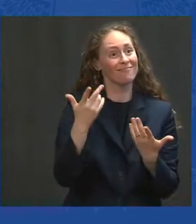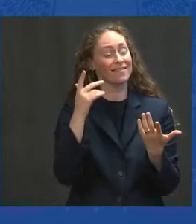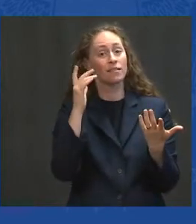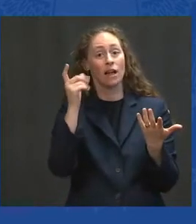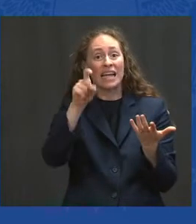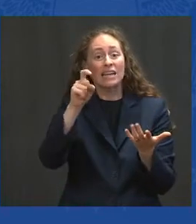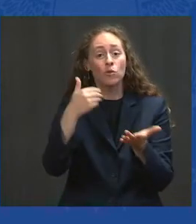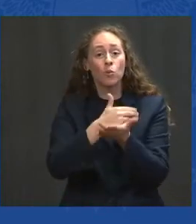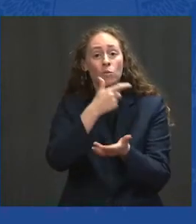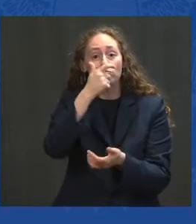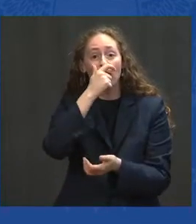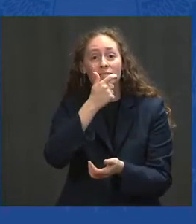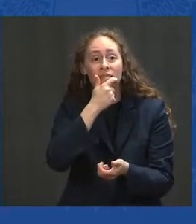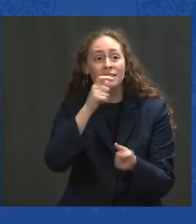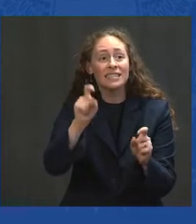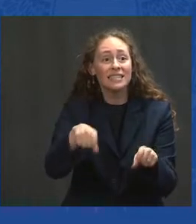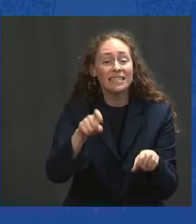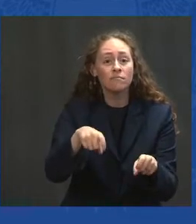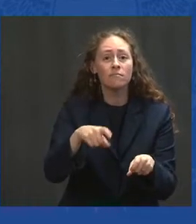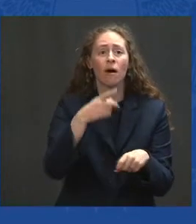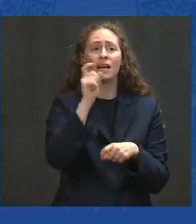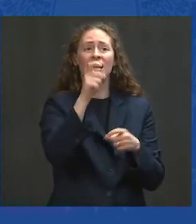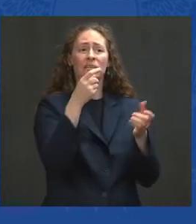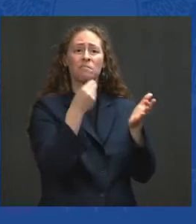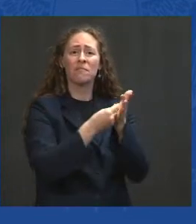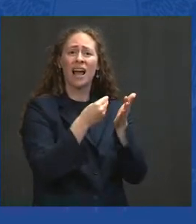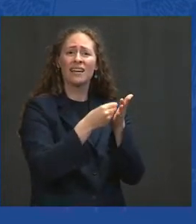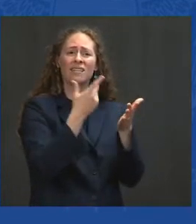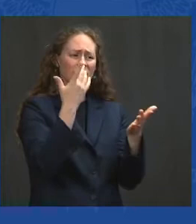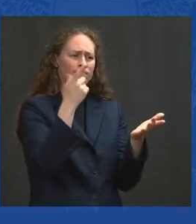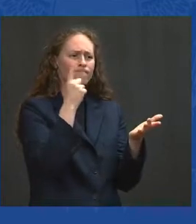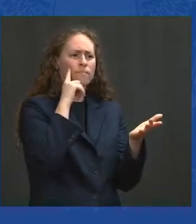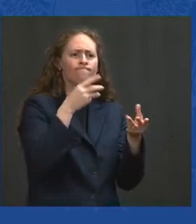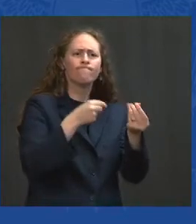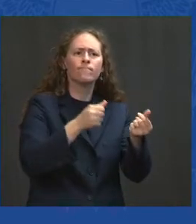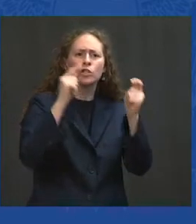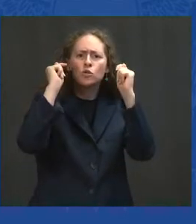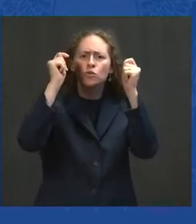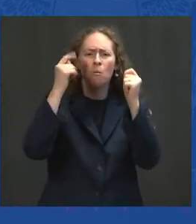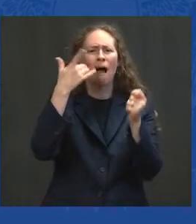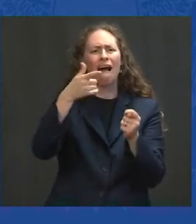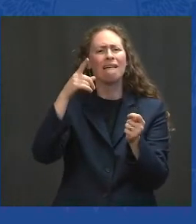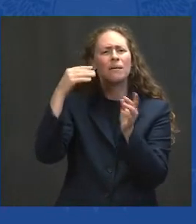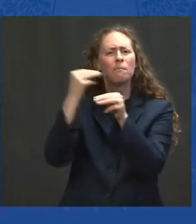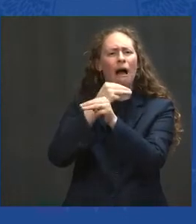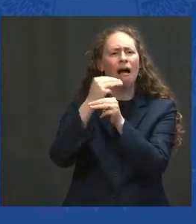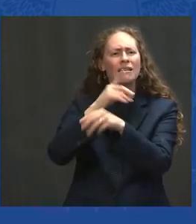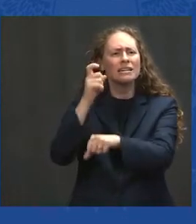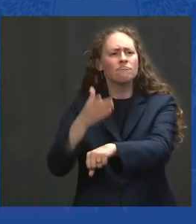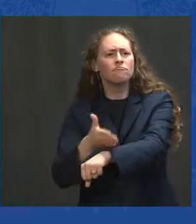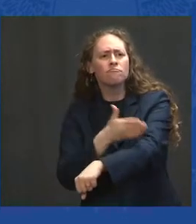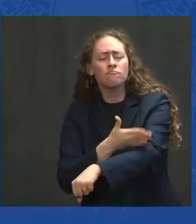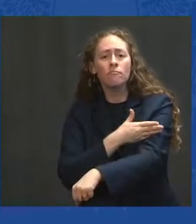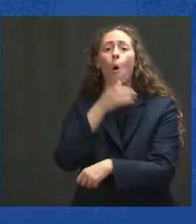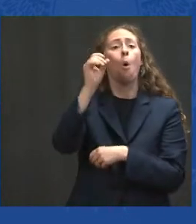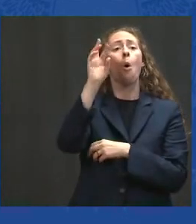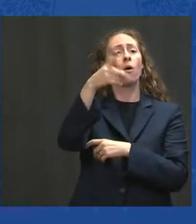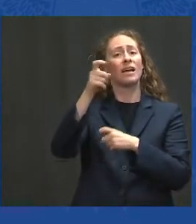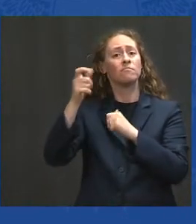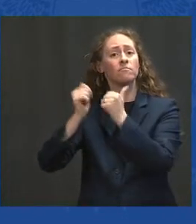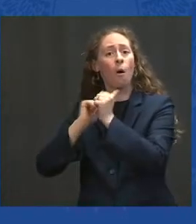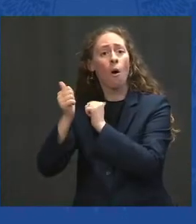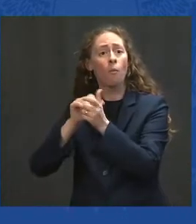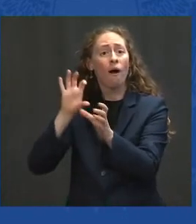We can get you a tutor to help you in that math class you're having trouble with. We can get you the sports equipment you need to sign up for your first team you're going to play